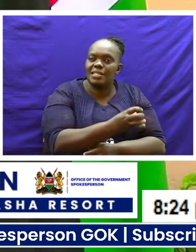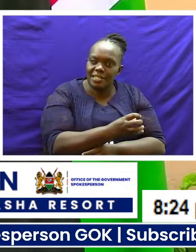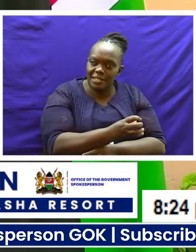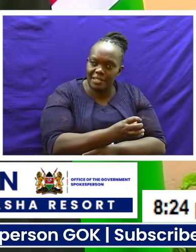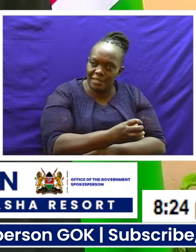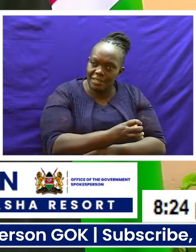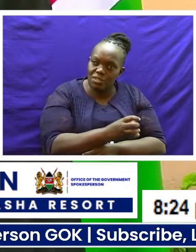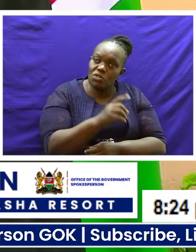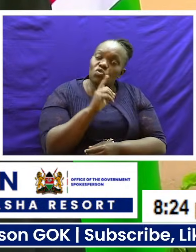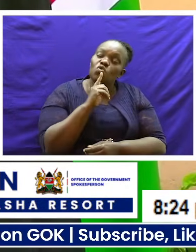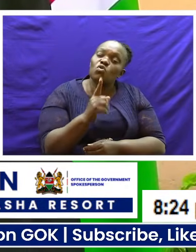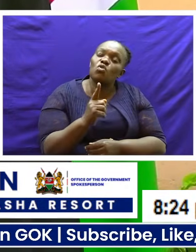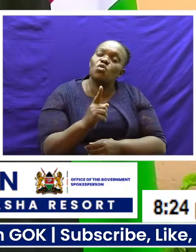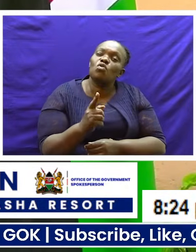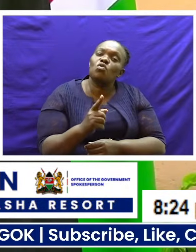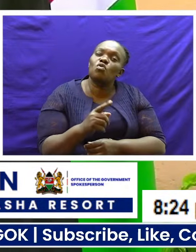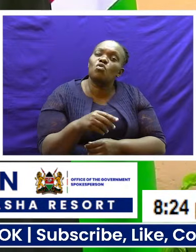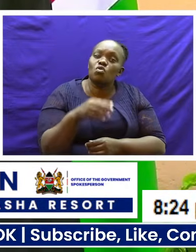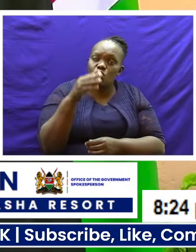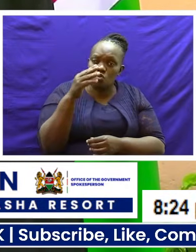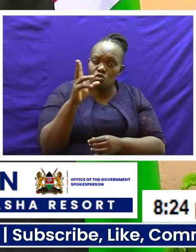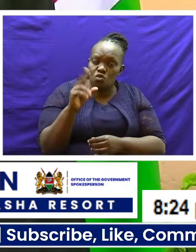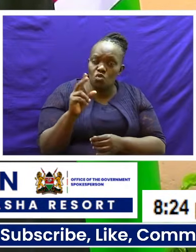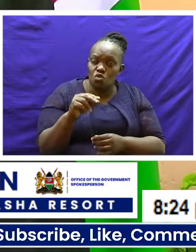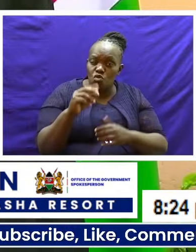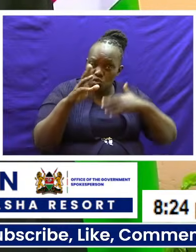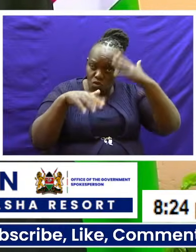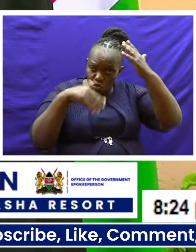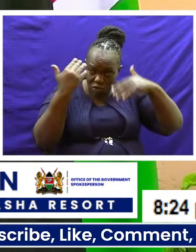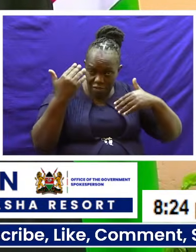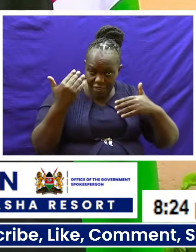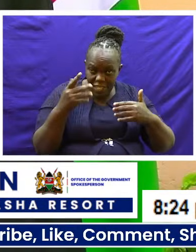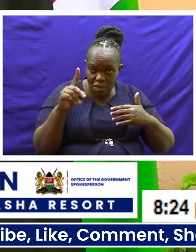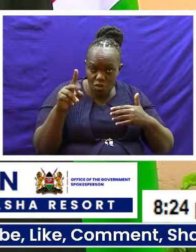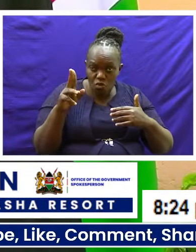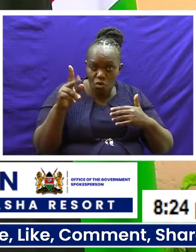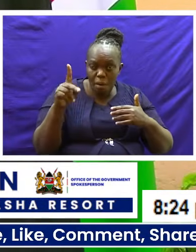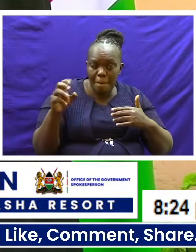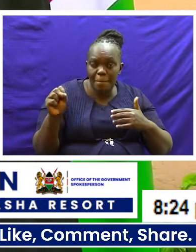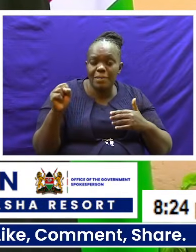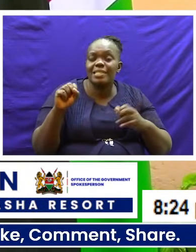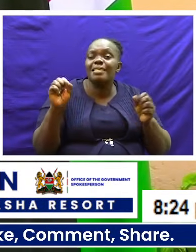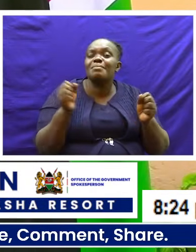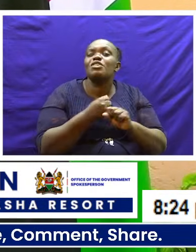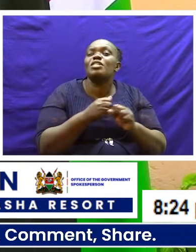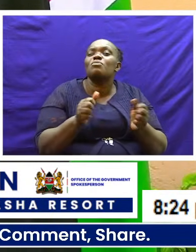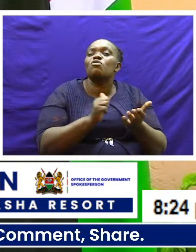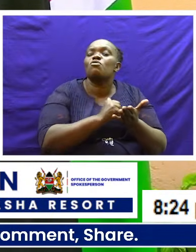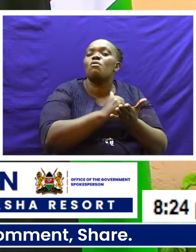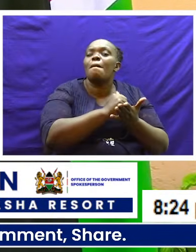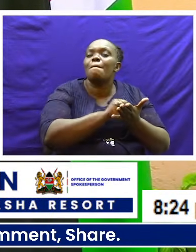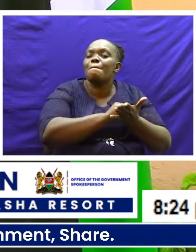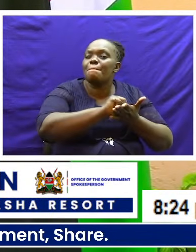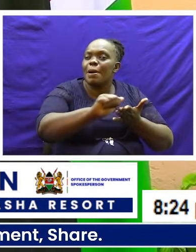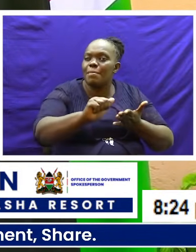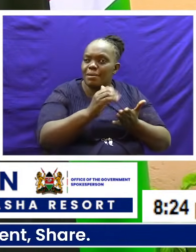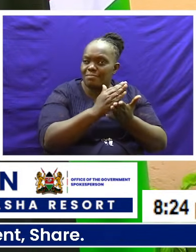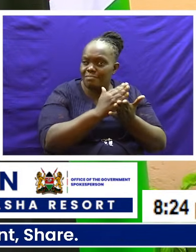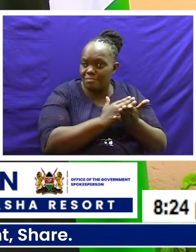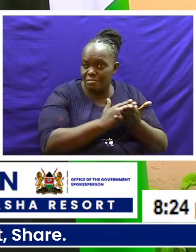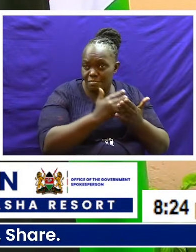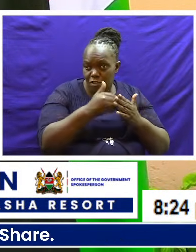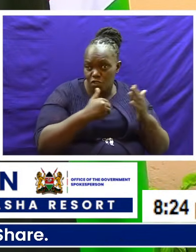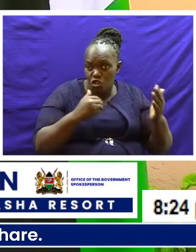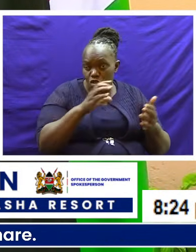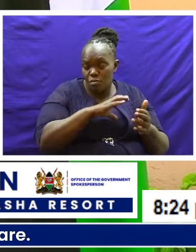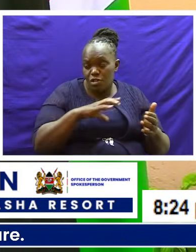So no university, KUCCPS cannot publish a program before the Commission for